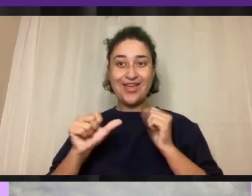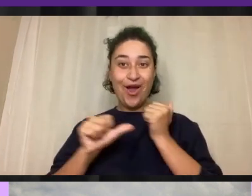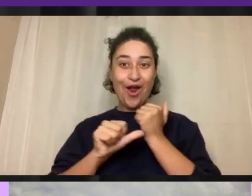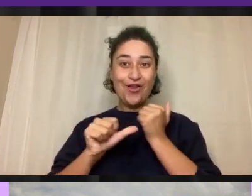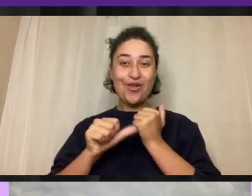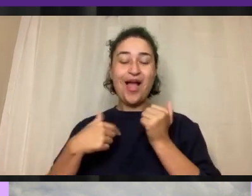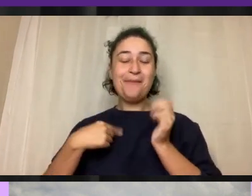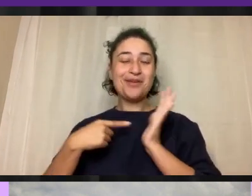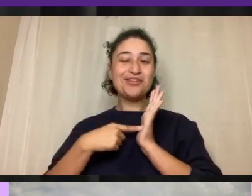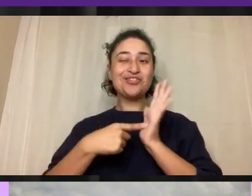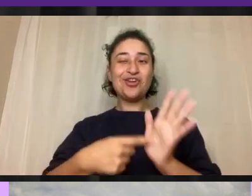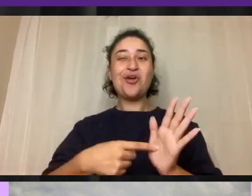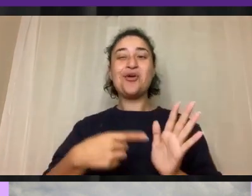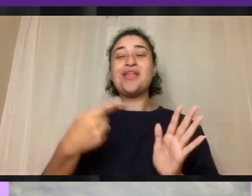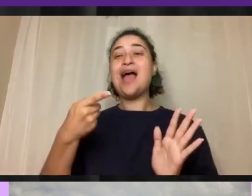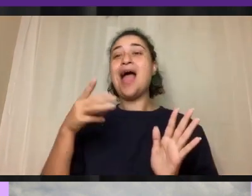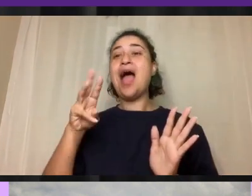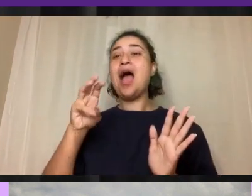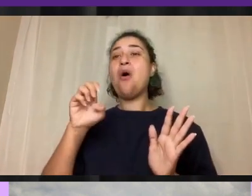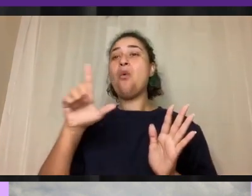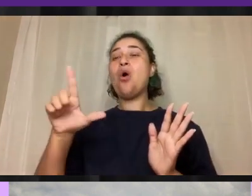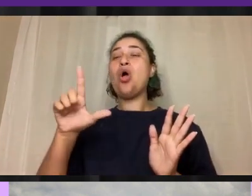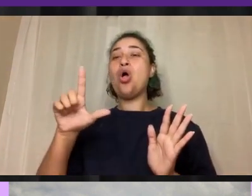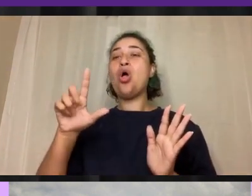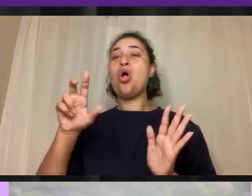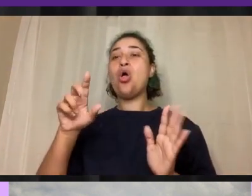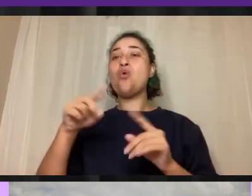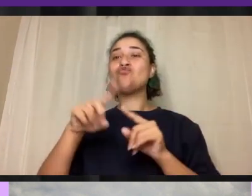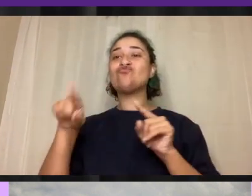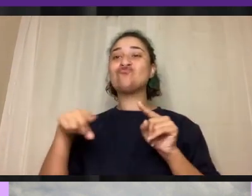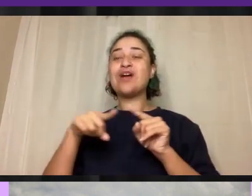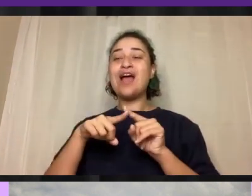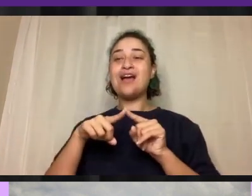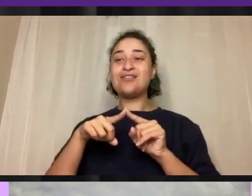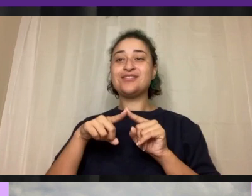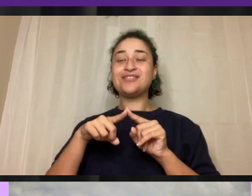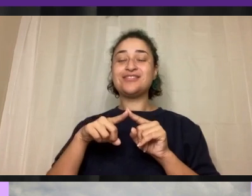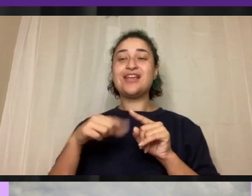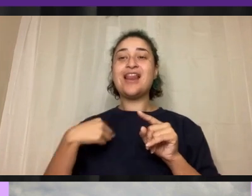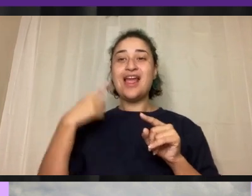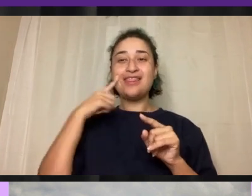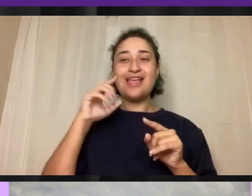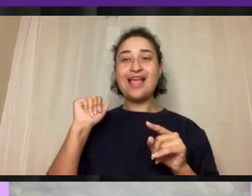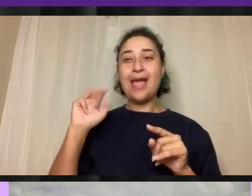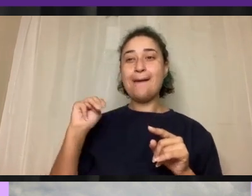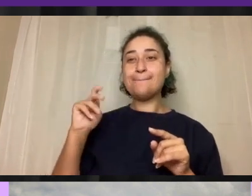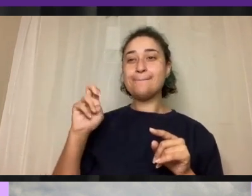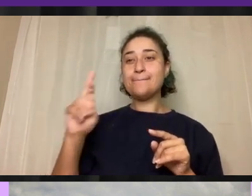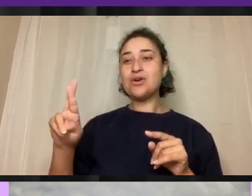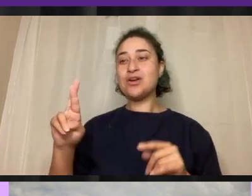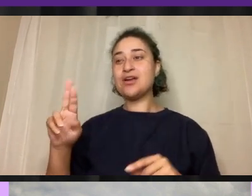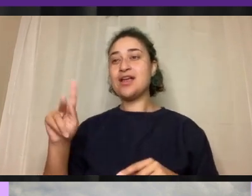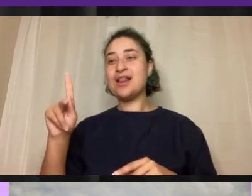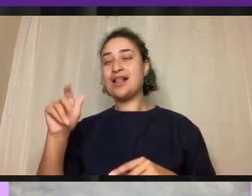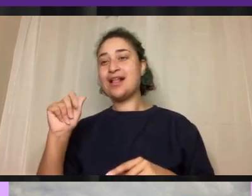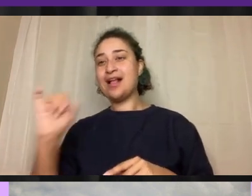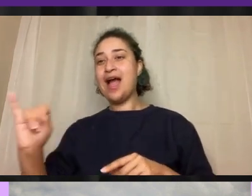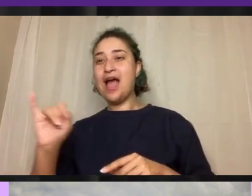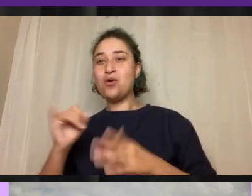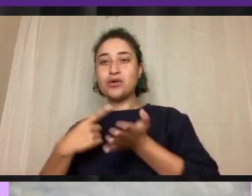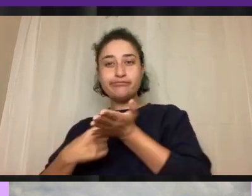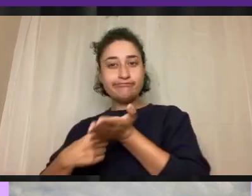this particular convening, and I think it was something that both Amber and Kyle were talking about, like what that future could look like, and one